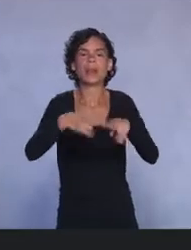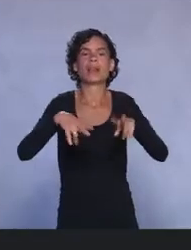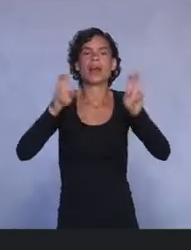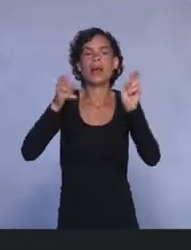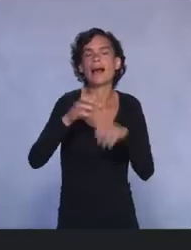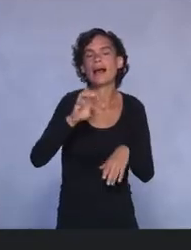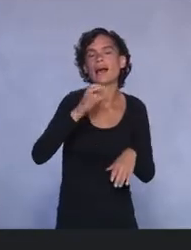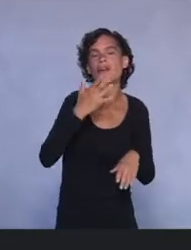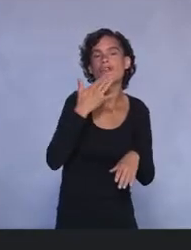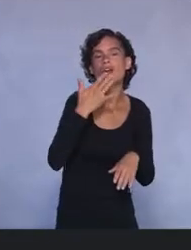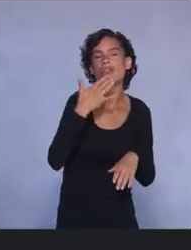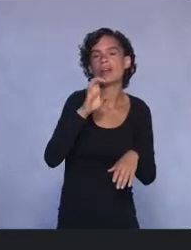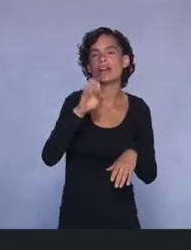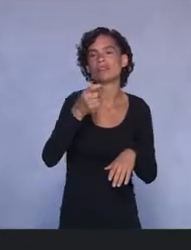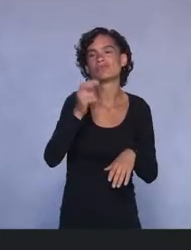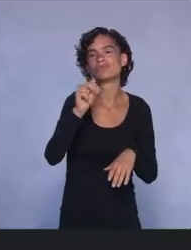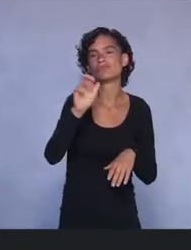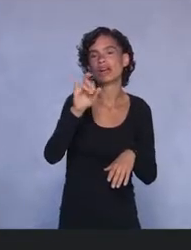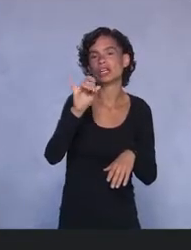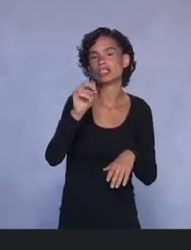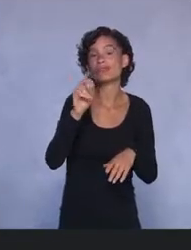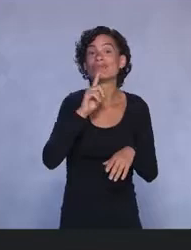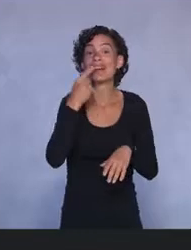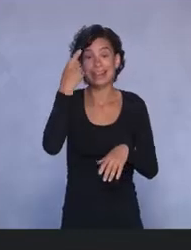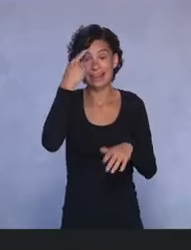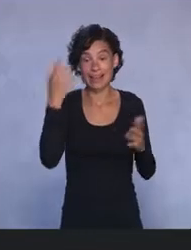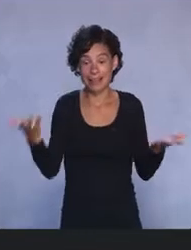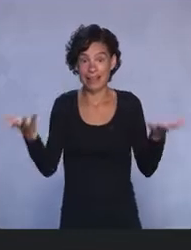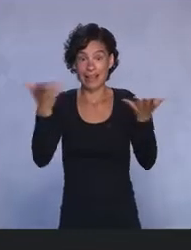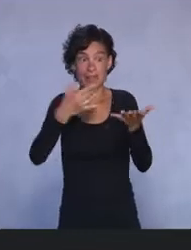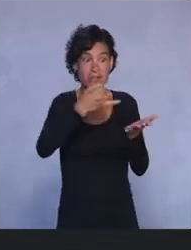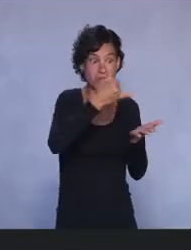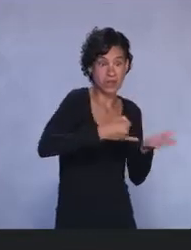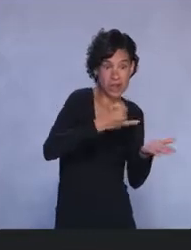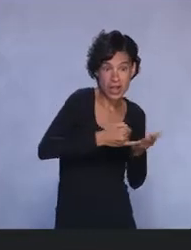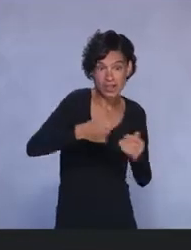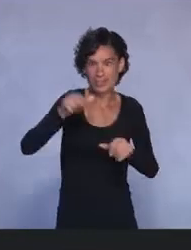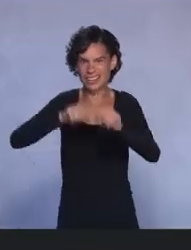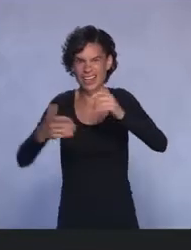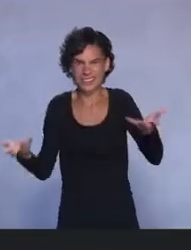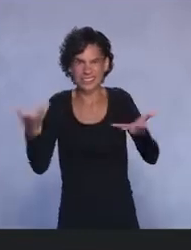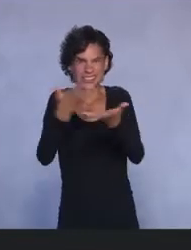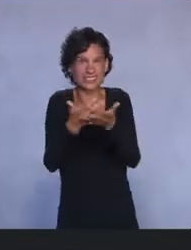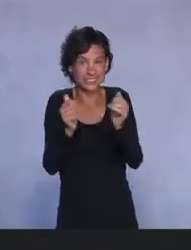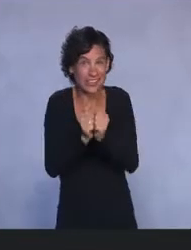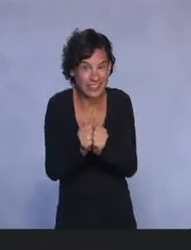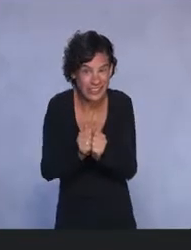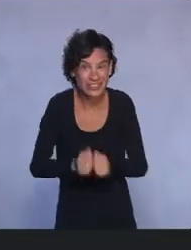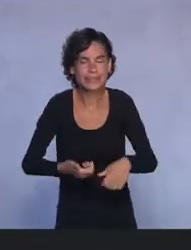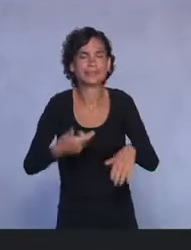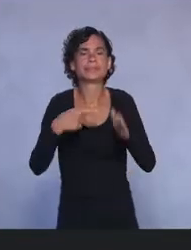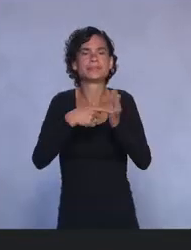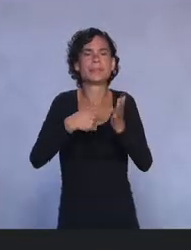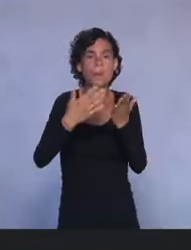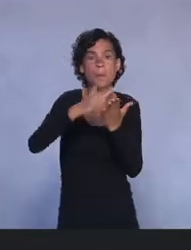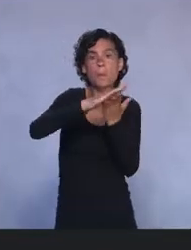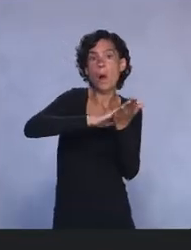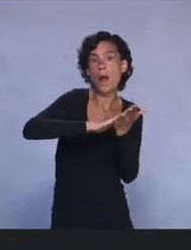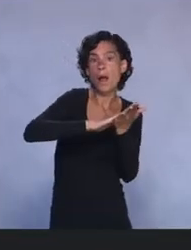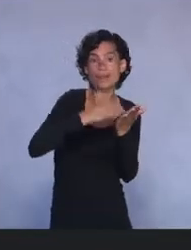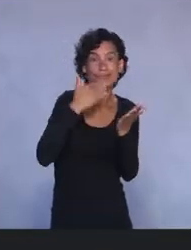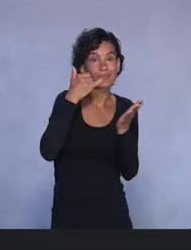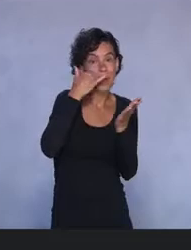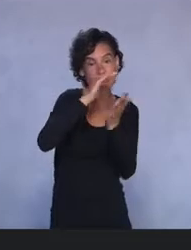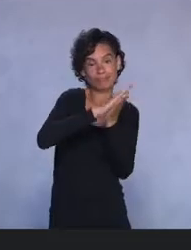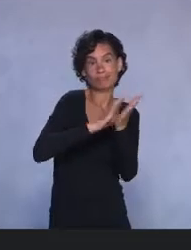and 1 part science. Watch what happens when the wallpaper changes. Like if I use this picture of my kids actually getting